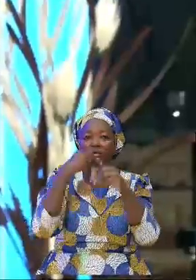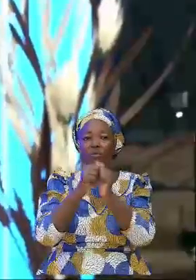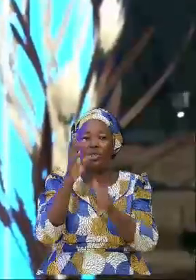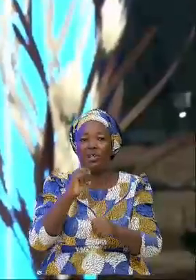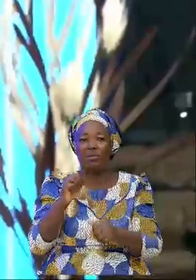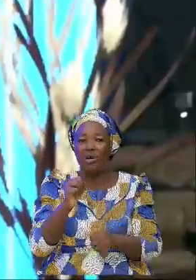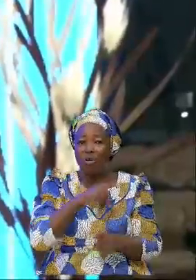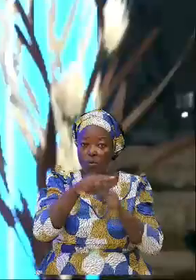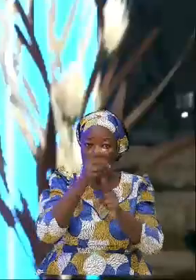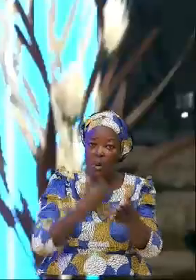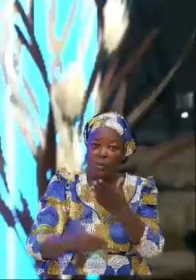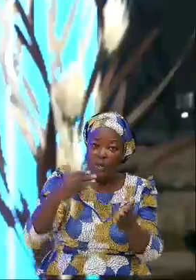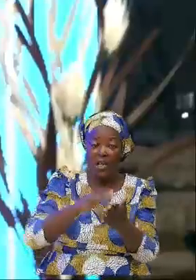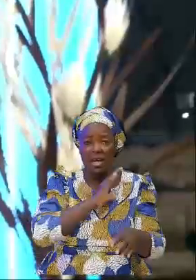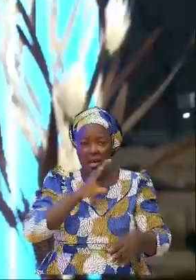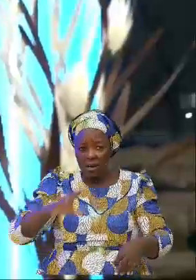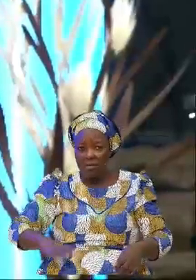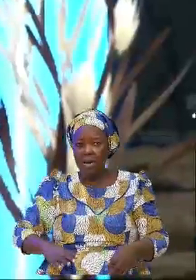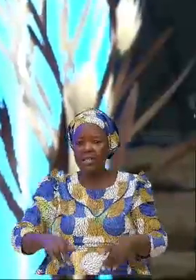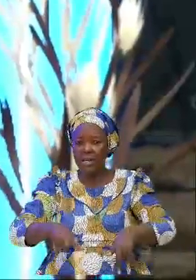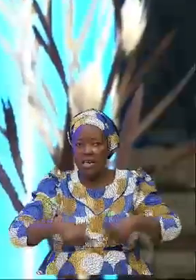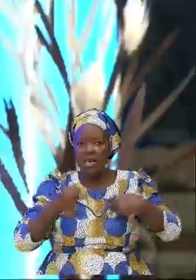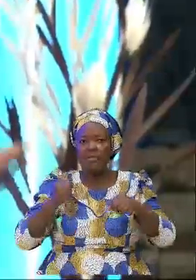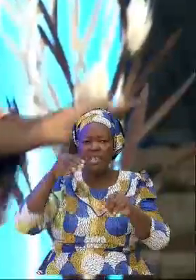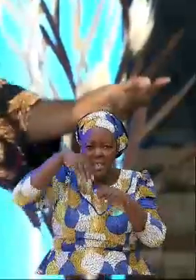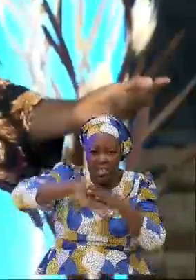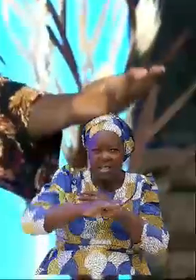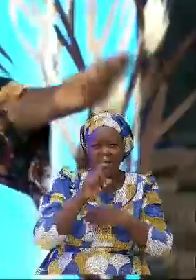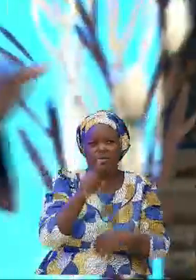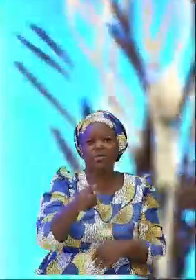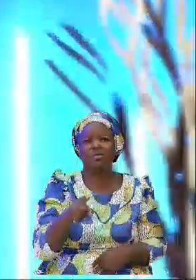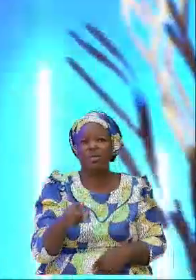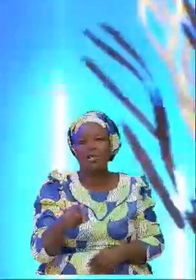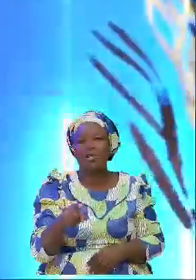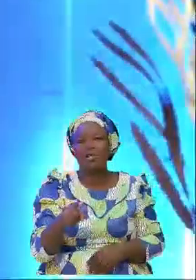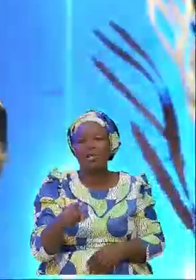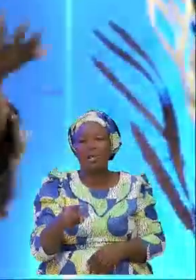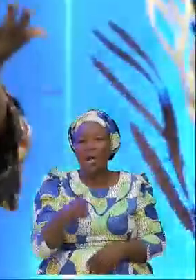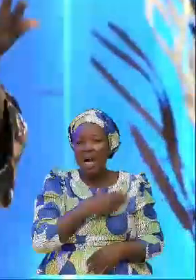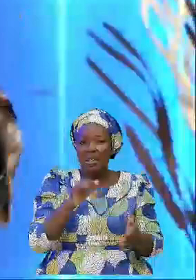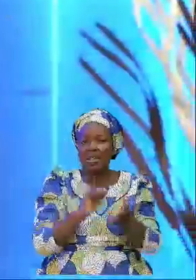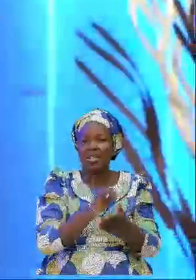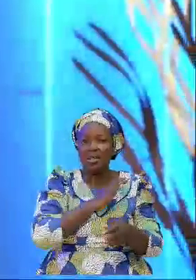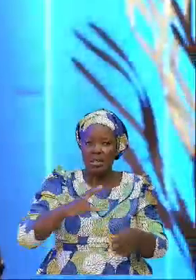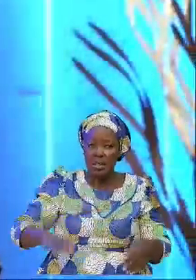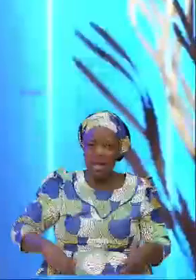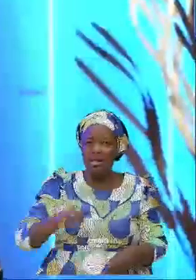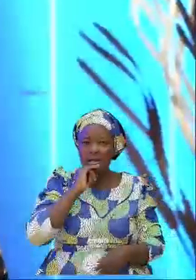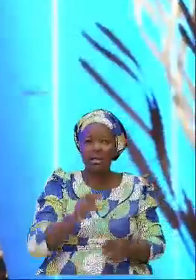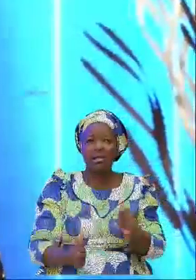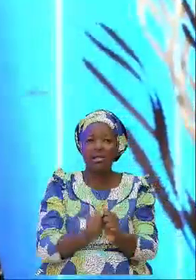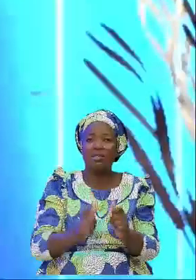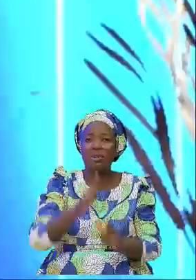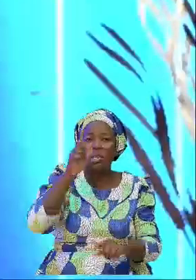there. I'll fellowship with him. I'll sup with him. When you are born again, Christ lives on the inside of